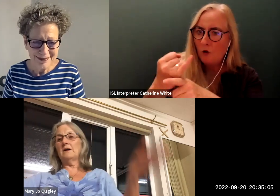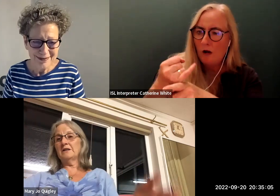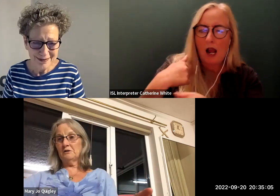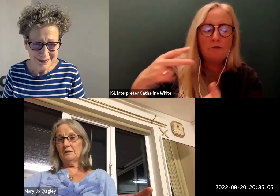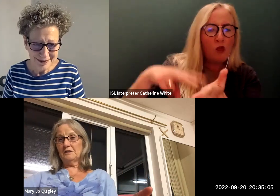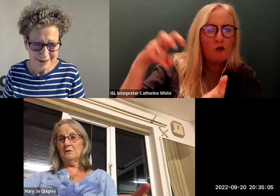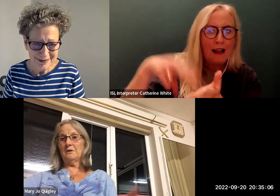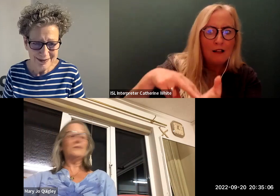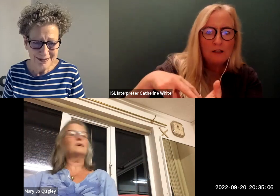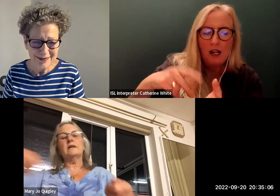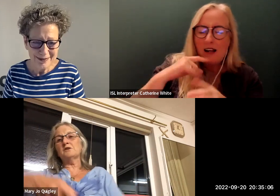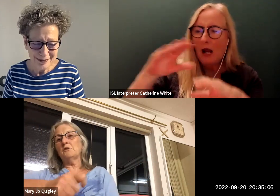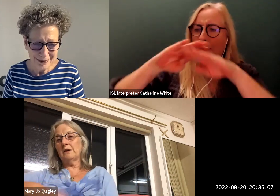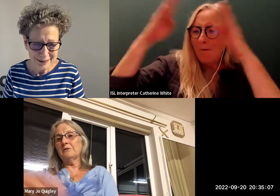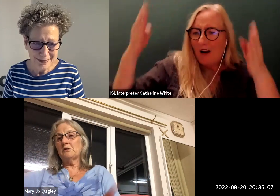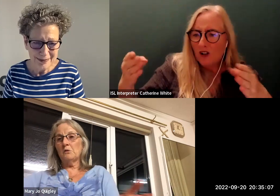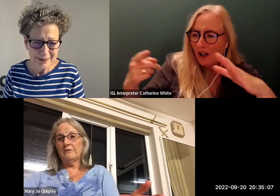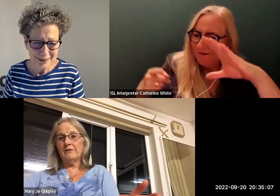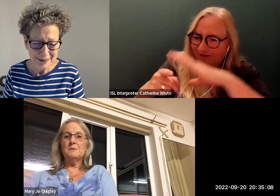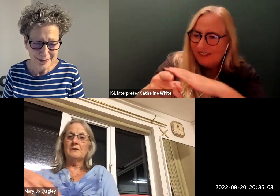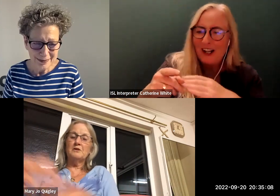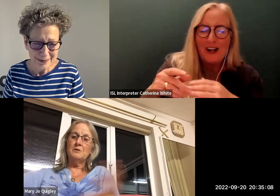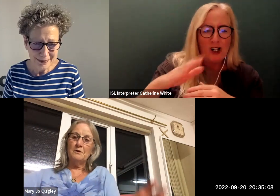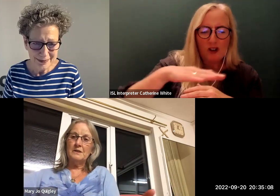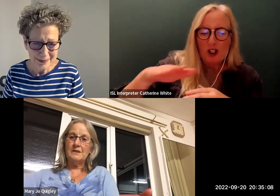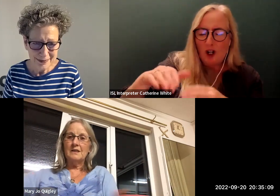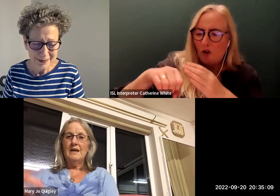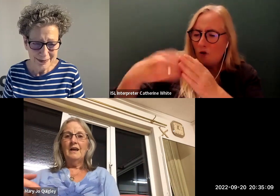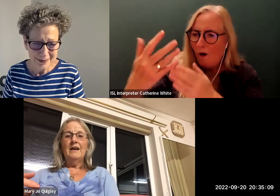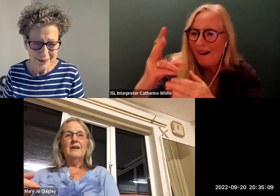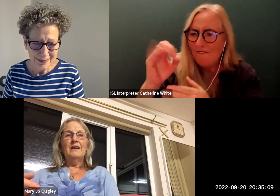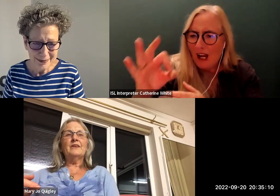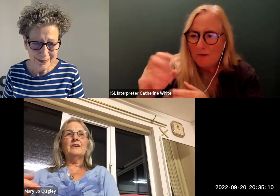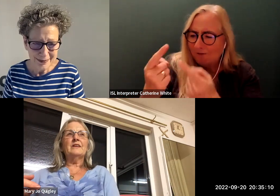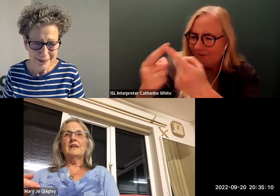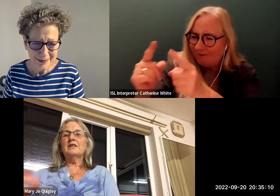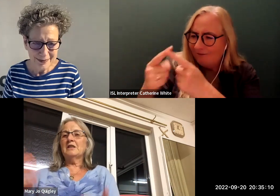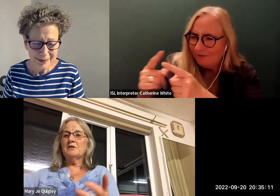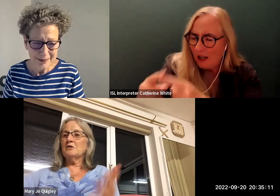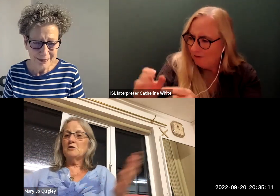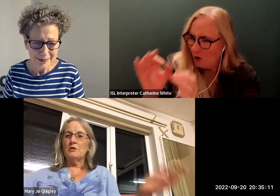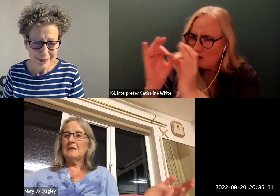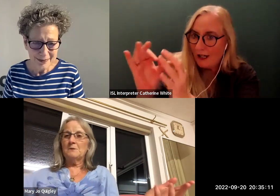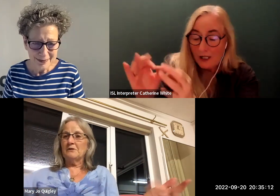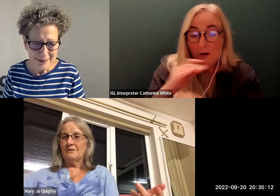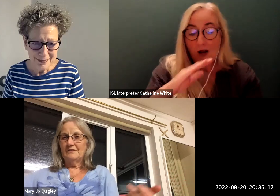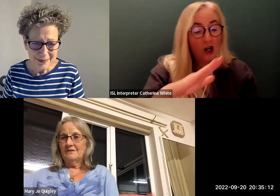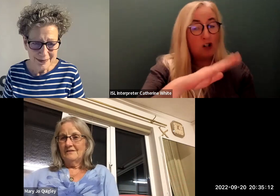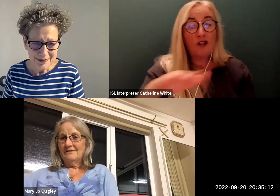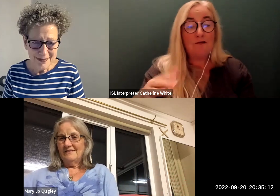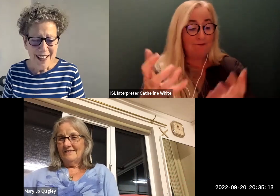have polytunnels, and the kids are going out and they're growing vegetables and they're doing all these things that kids are so